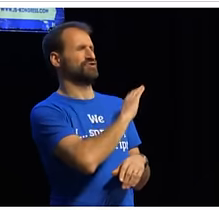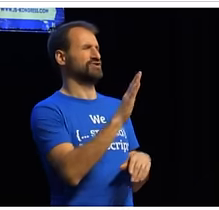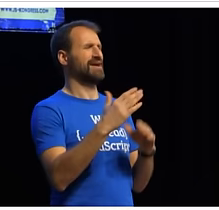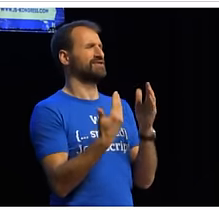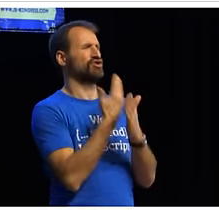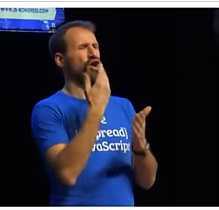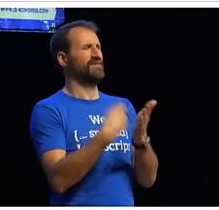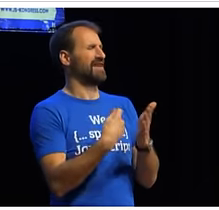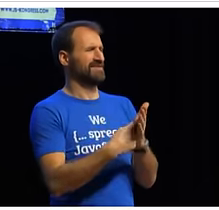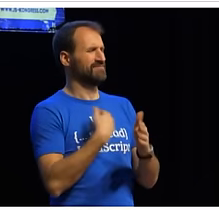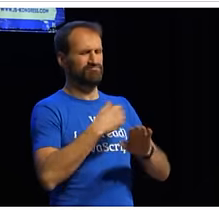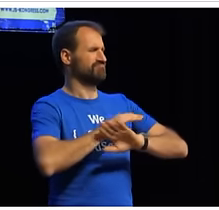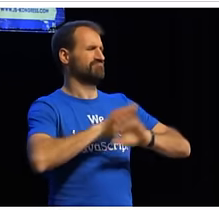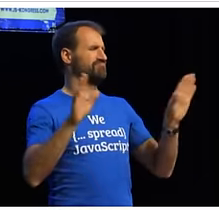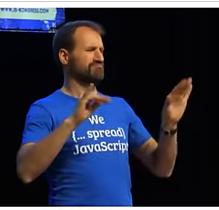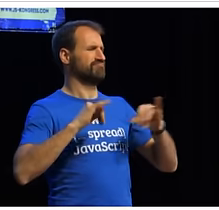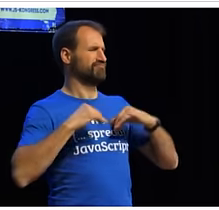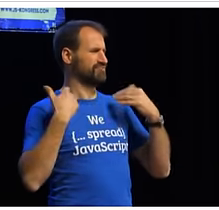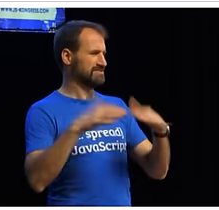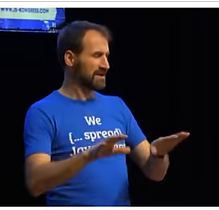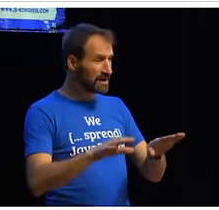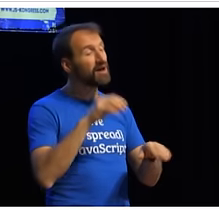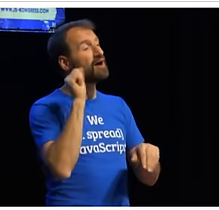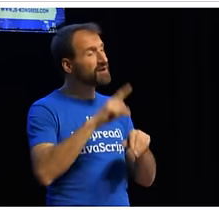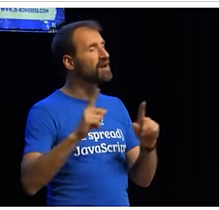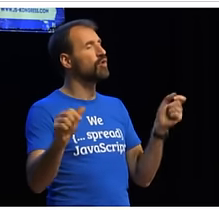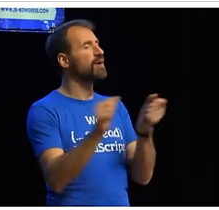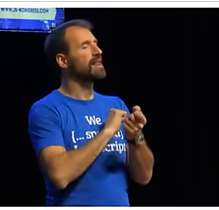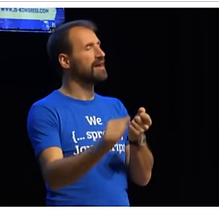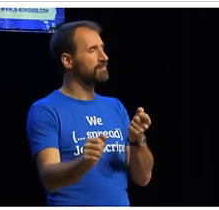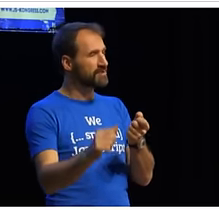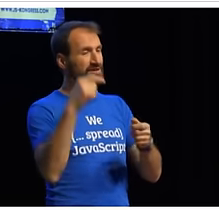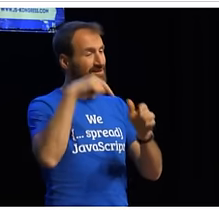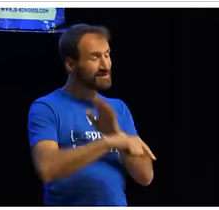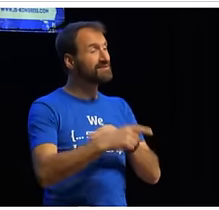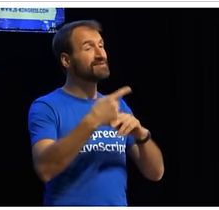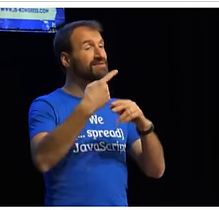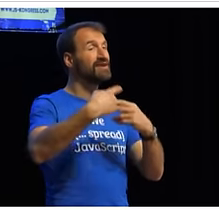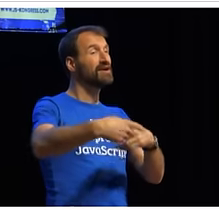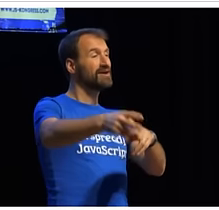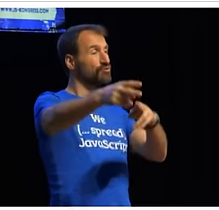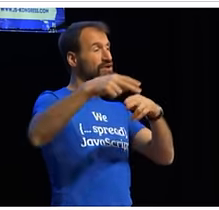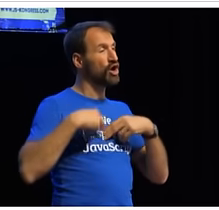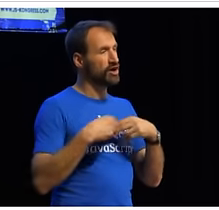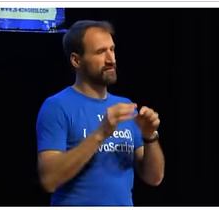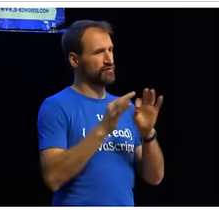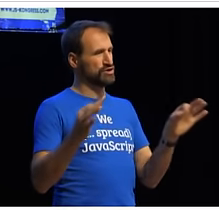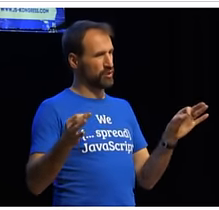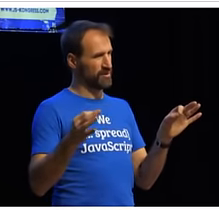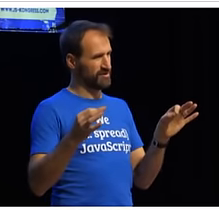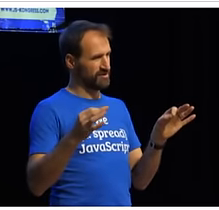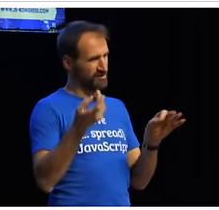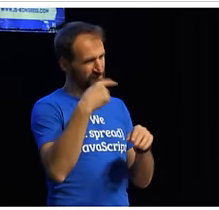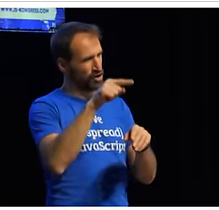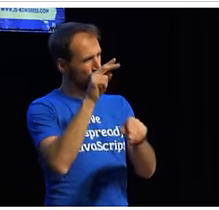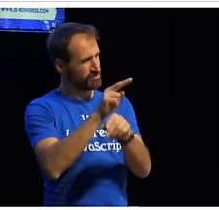not interested anymore, we can do some cleanup in the return function of that observer. And in